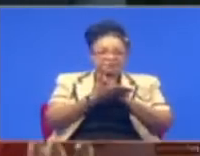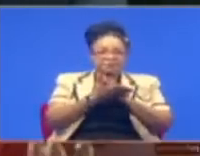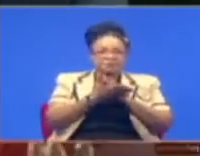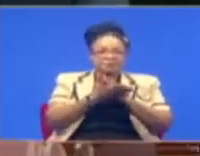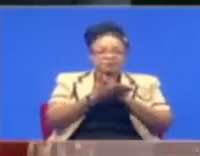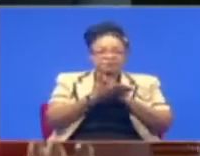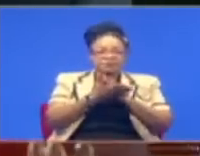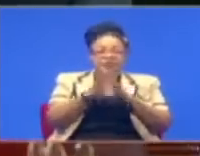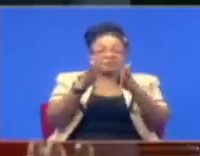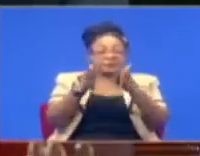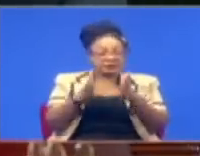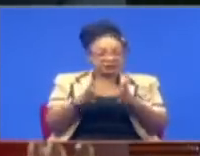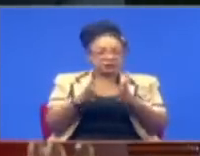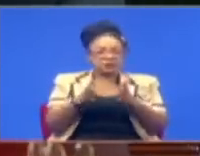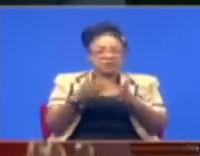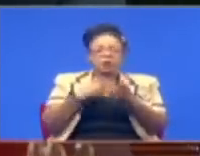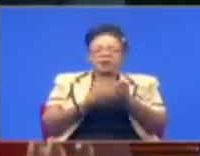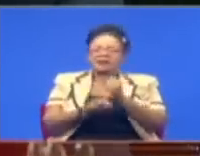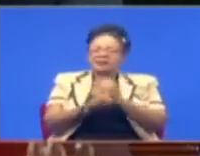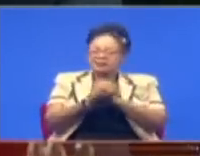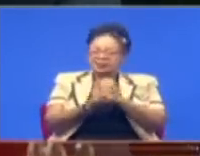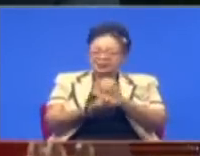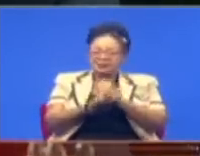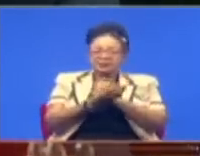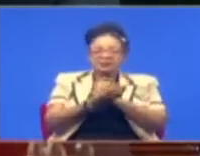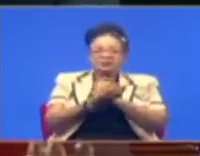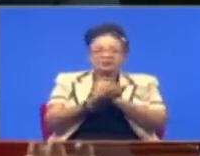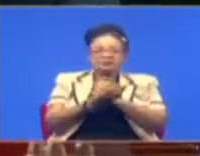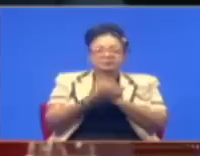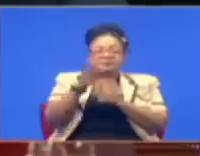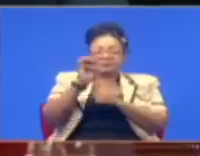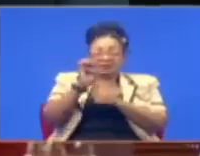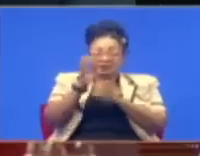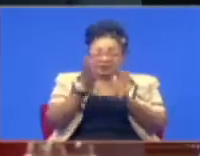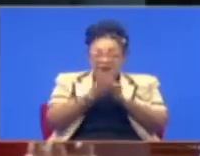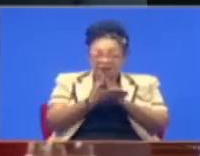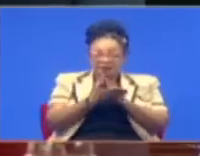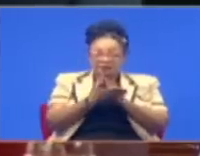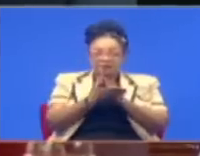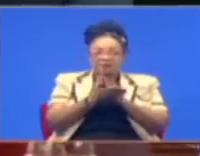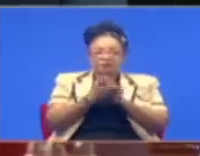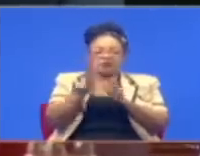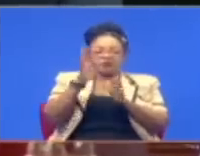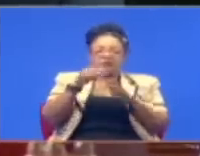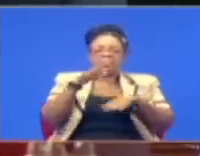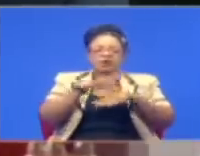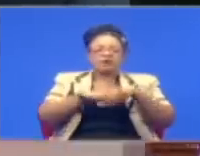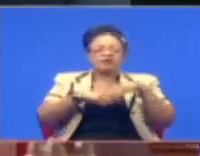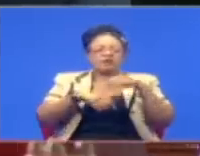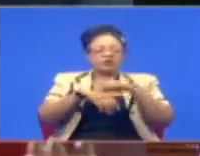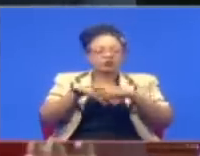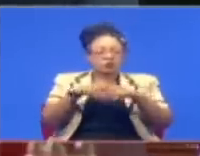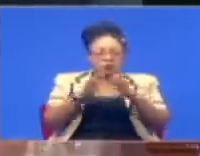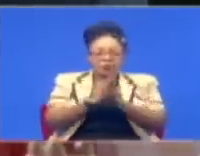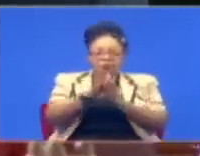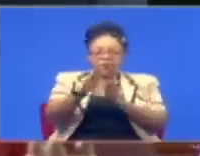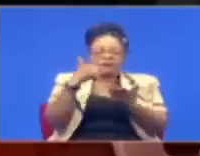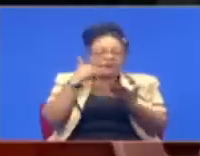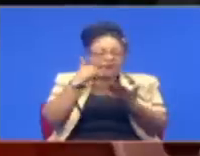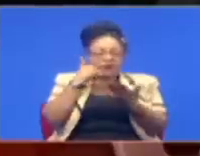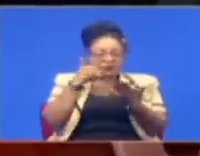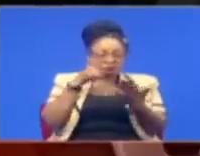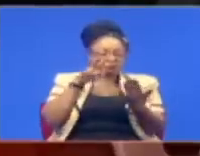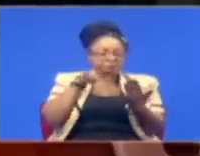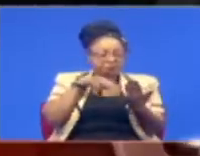person. And I will explain to them the beauty with e-filing is that from the comfort of your phone, you can see how your case